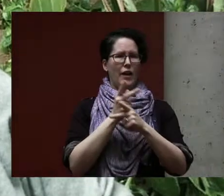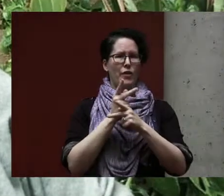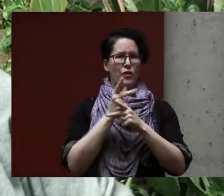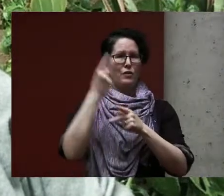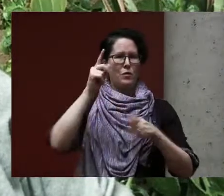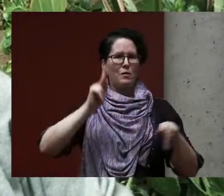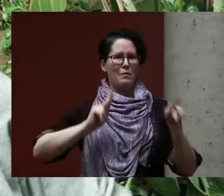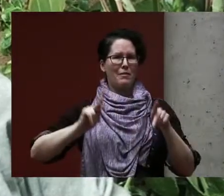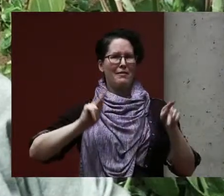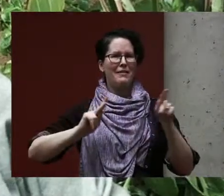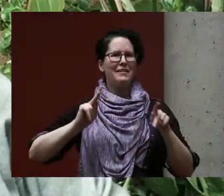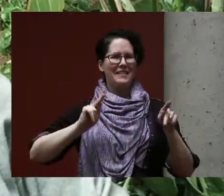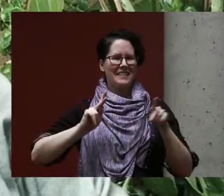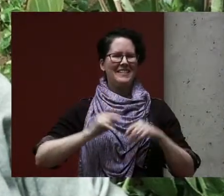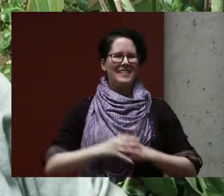its people.